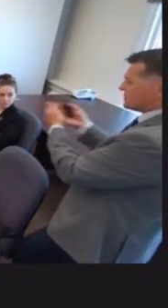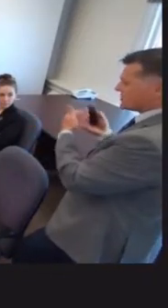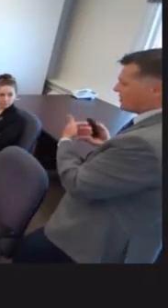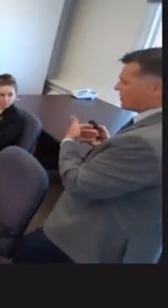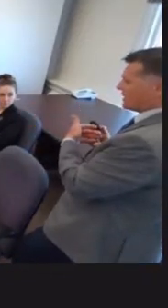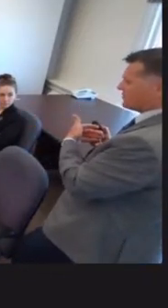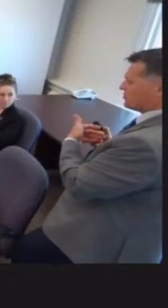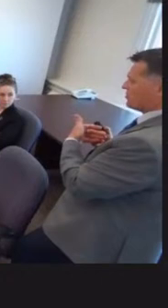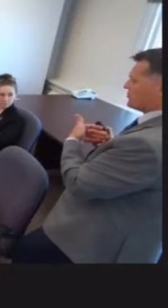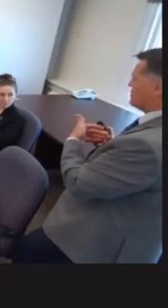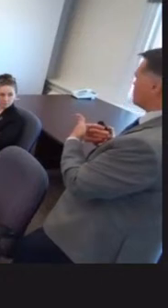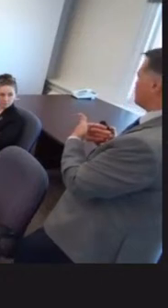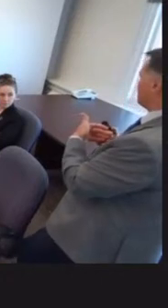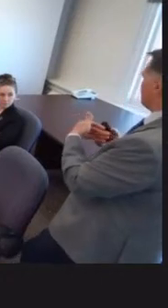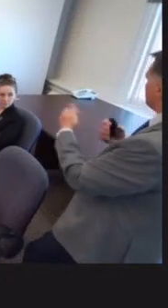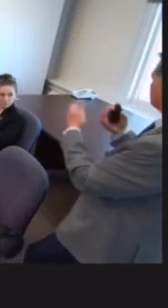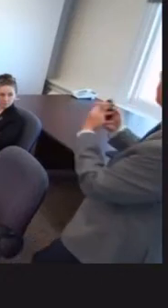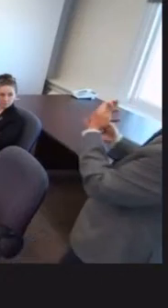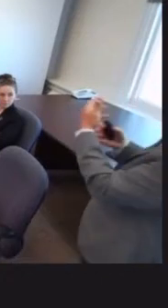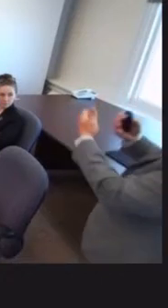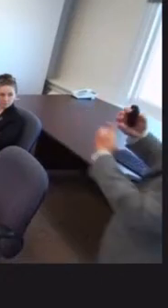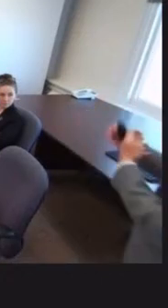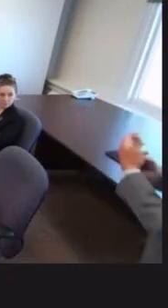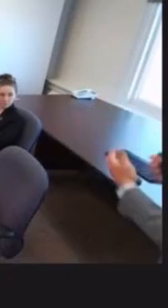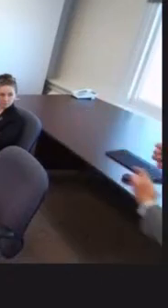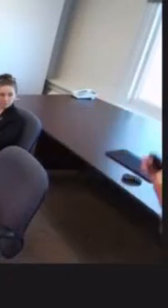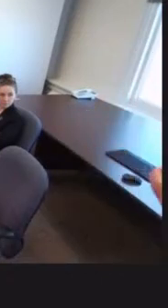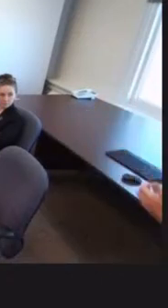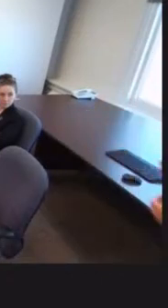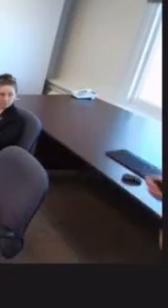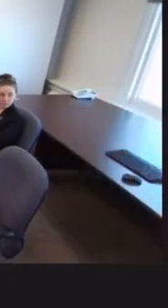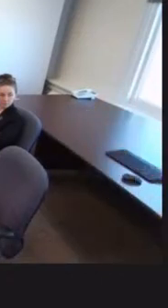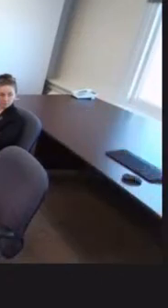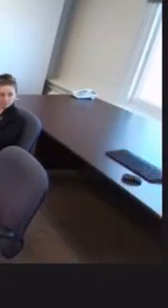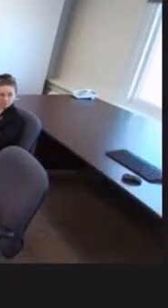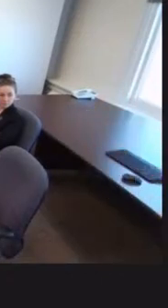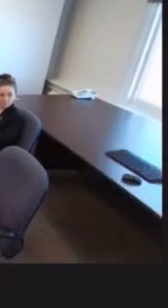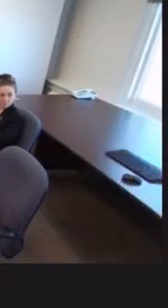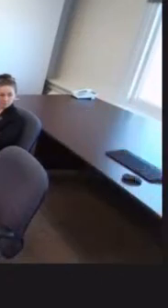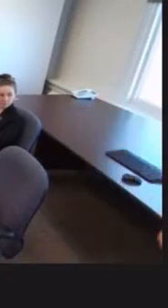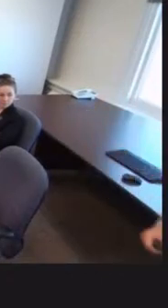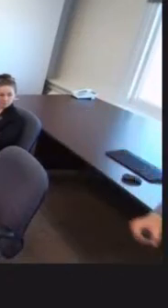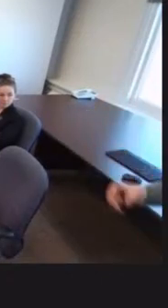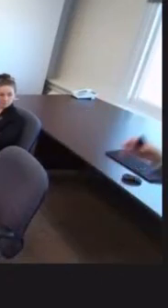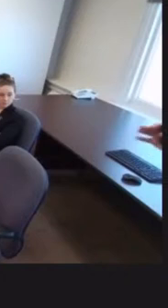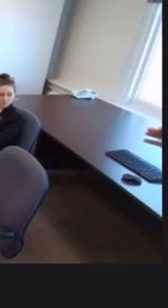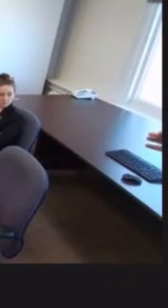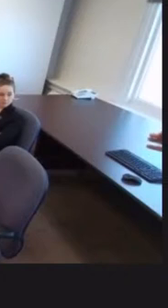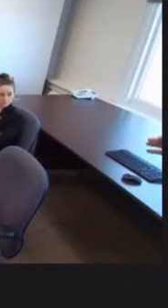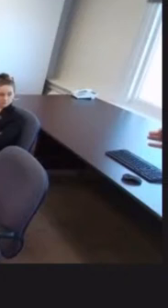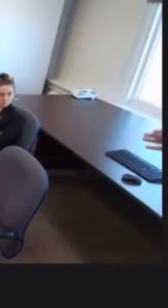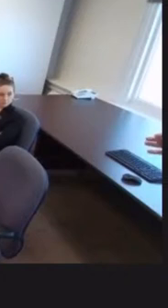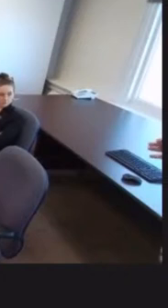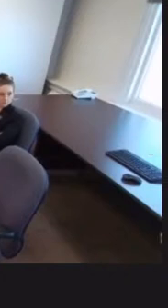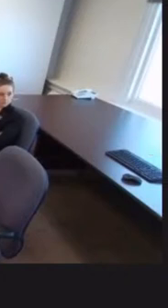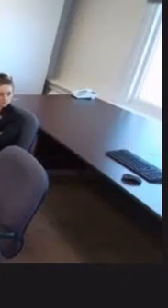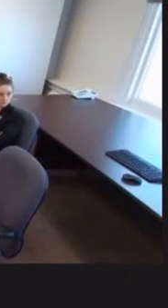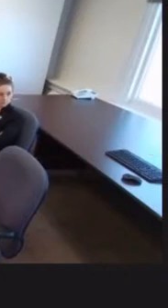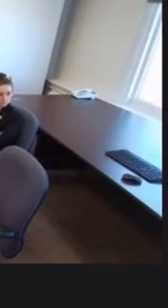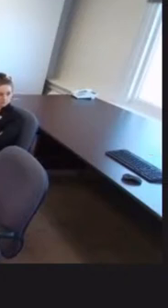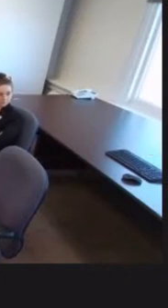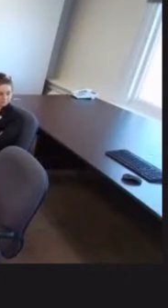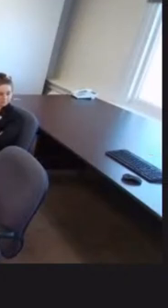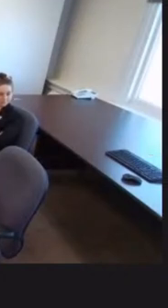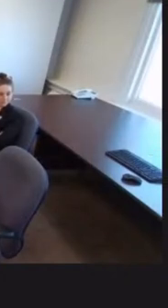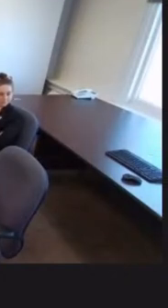does the arc have to review it right there I mean we just need to work through those processes and the bigger picture is what support